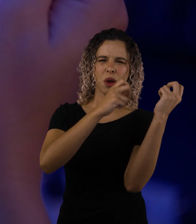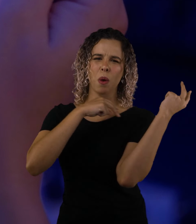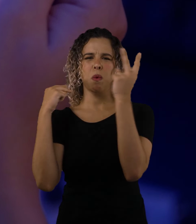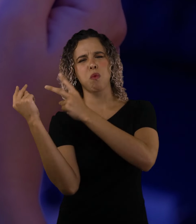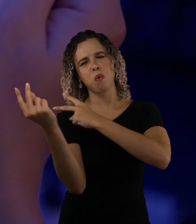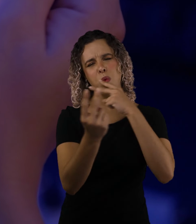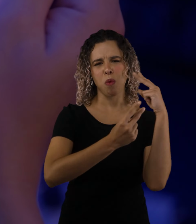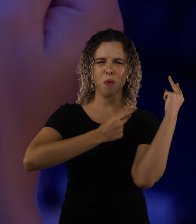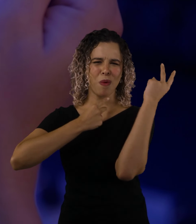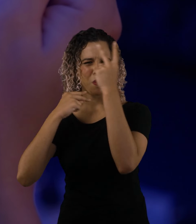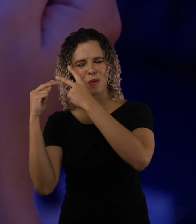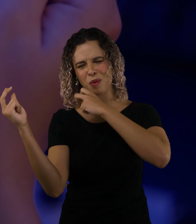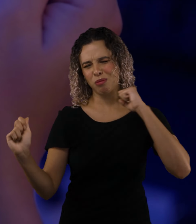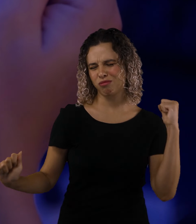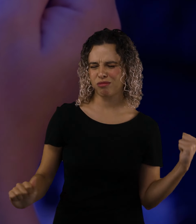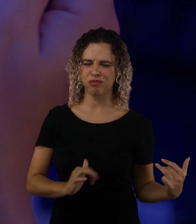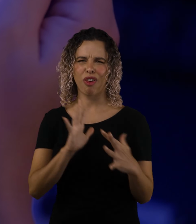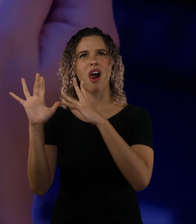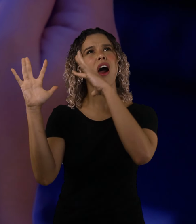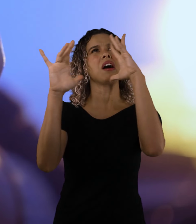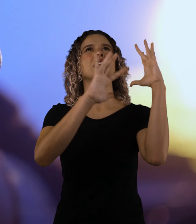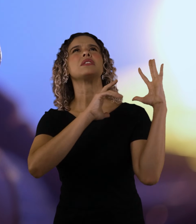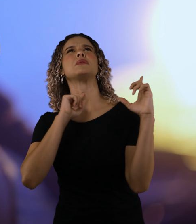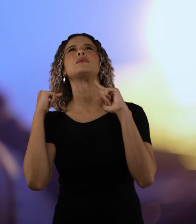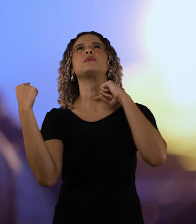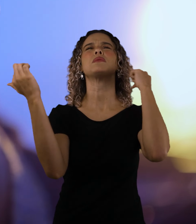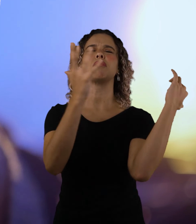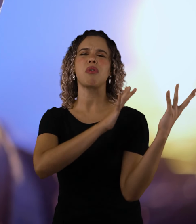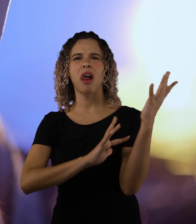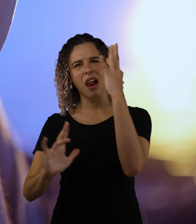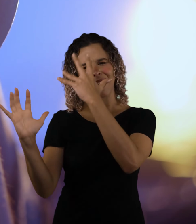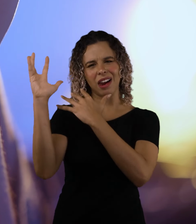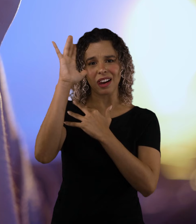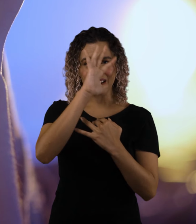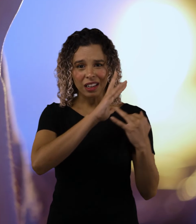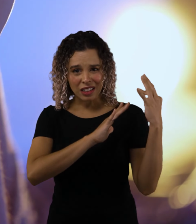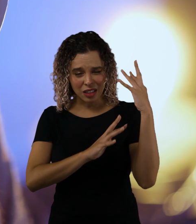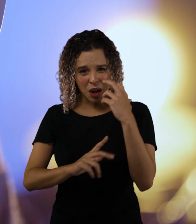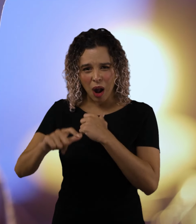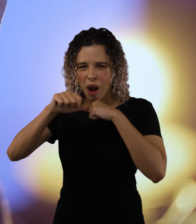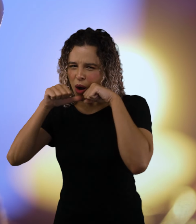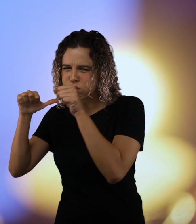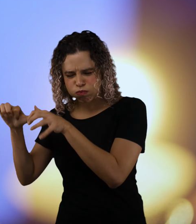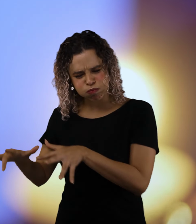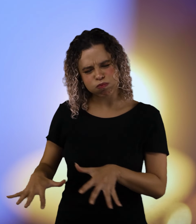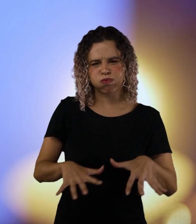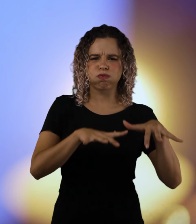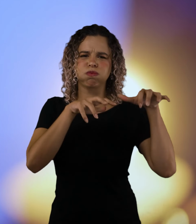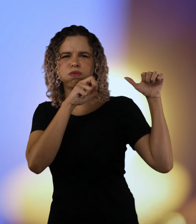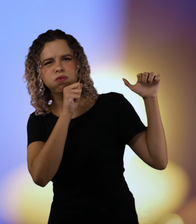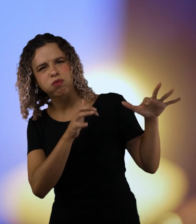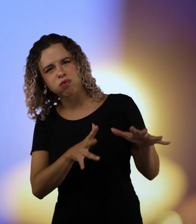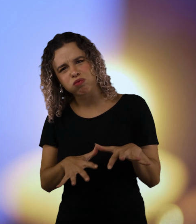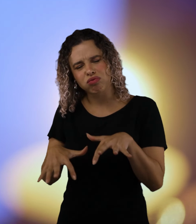rage, when winds turn dirt to dust, o aperto contra o peito. When floods they came or